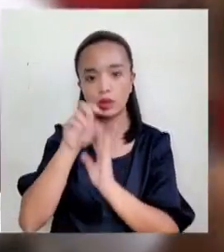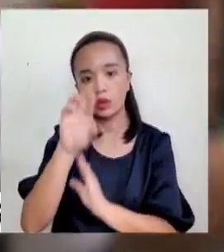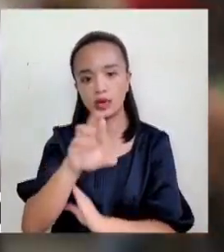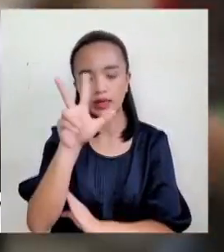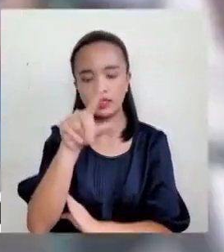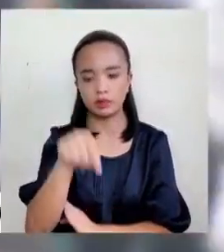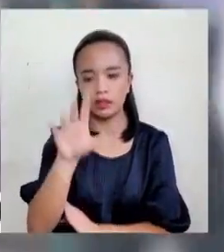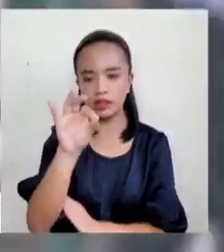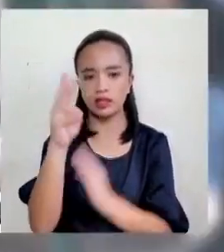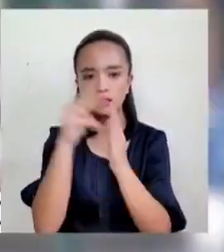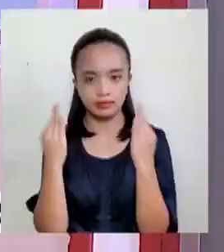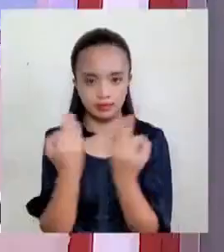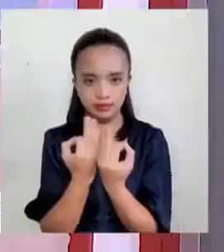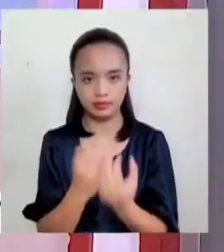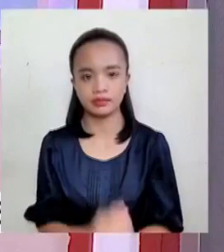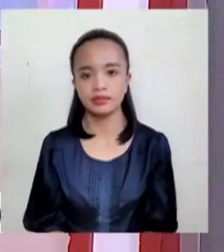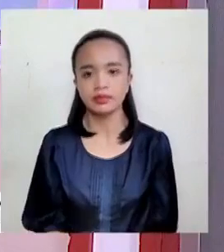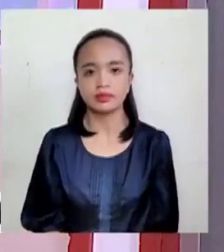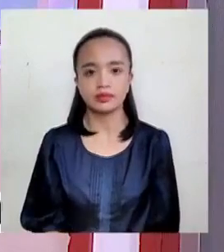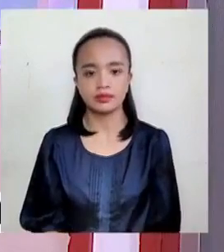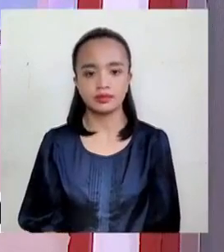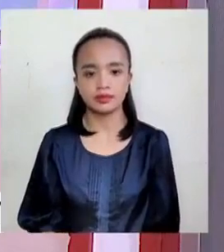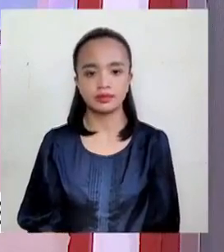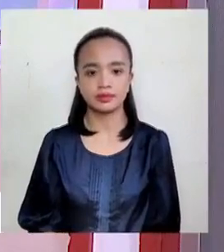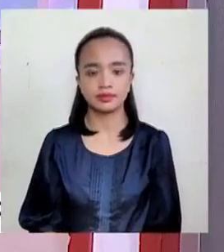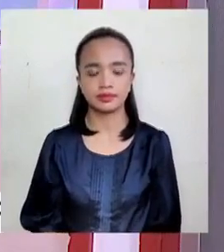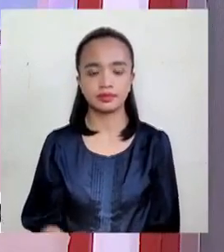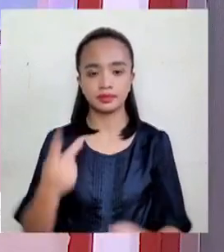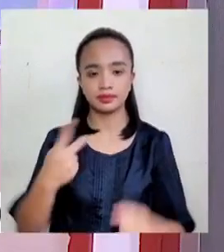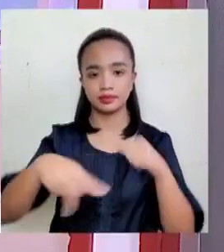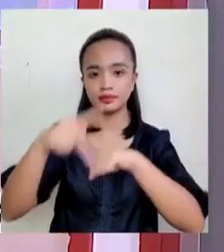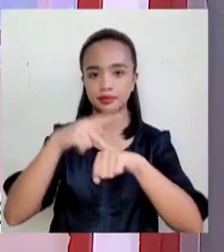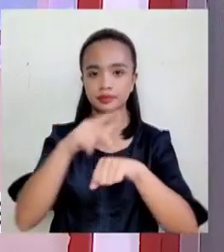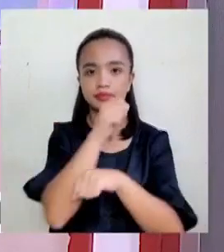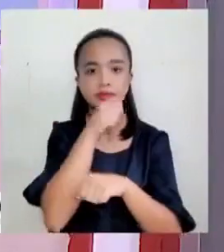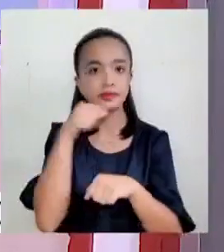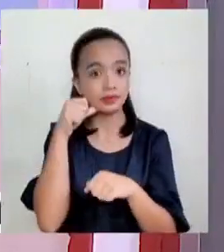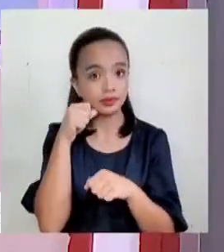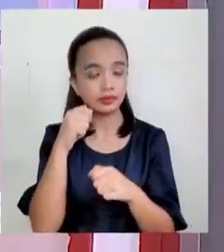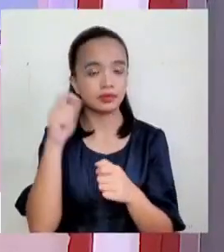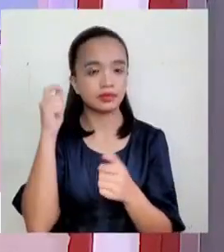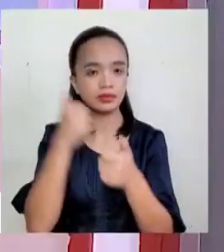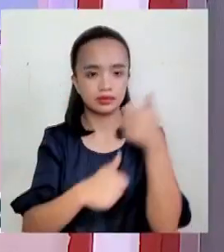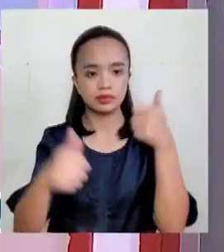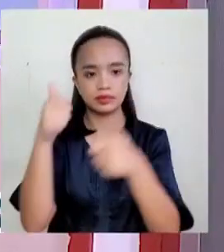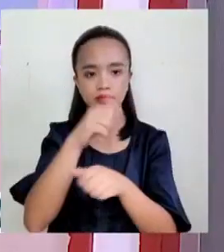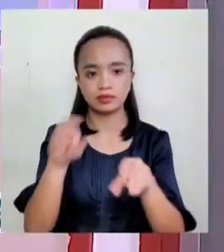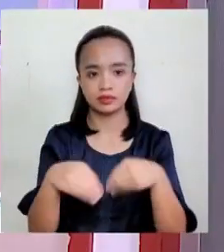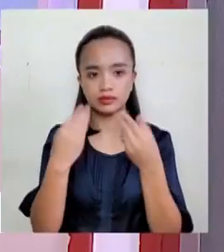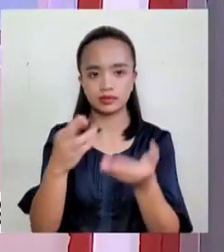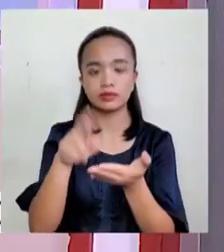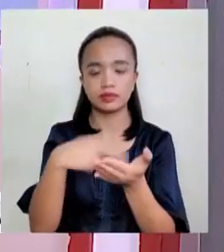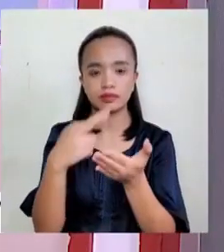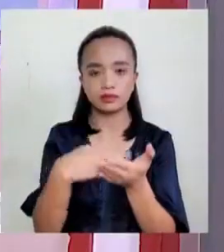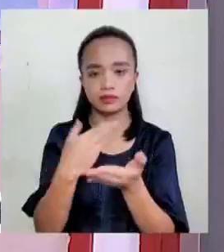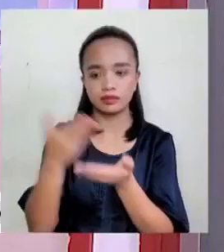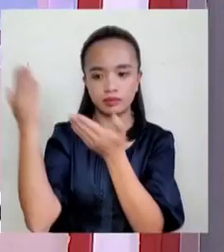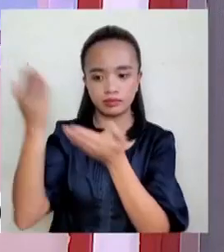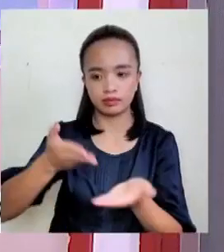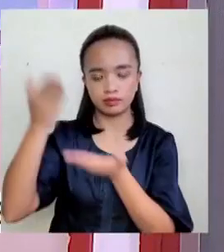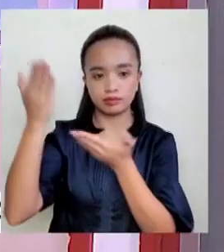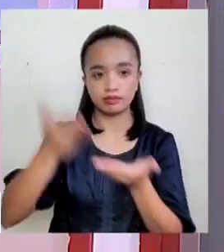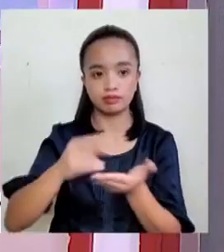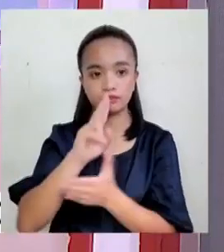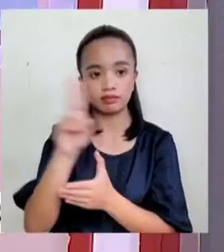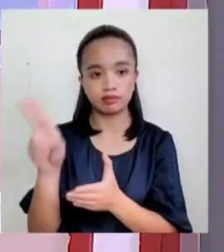hungry families. The Philippine Agriculture Chief gives rice importers 30 days to use their import permits